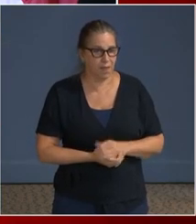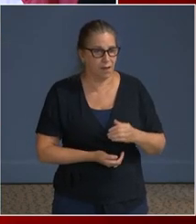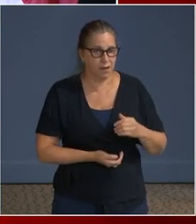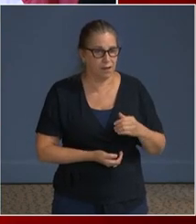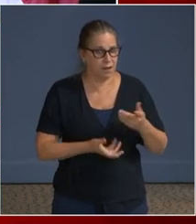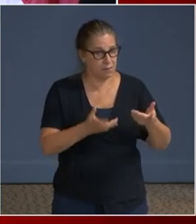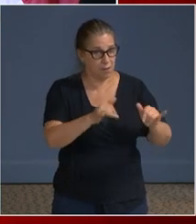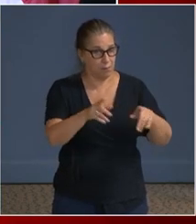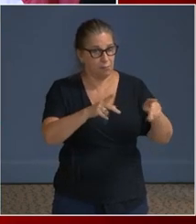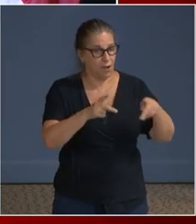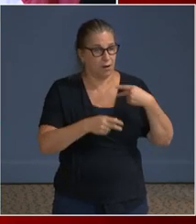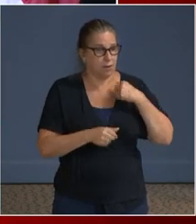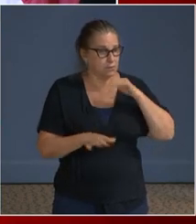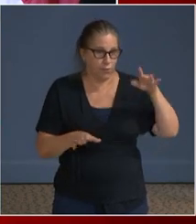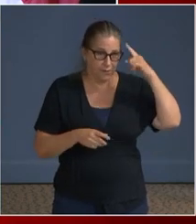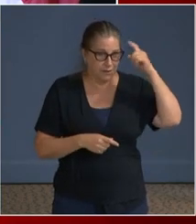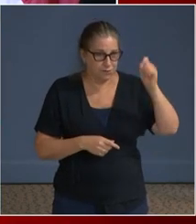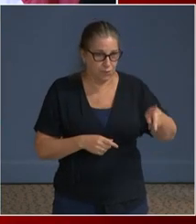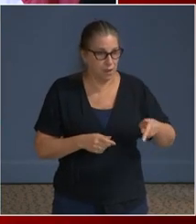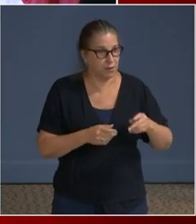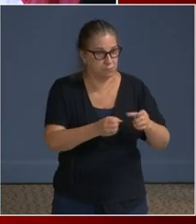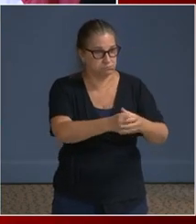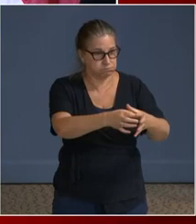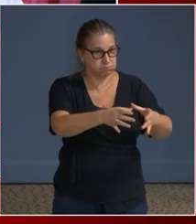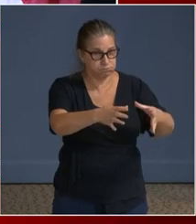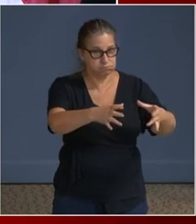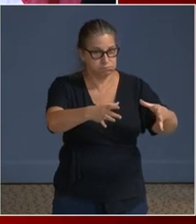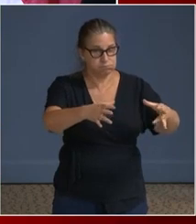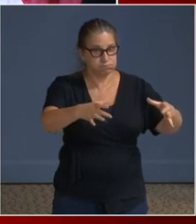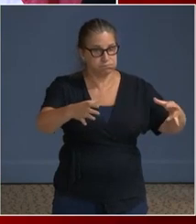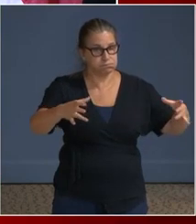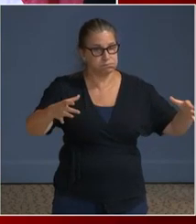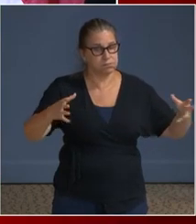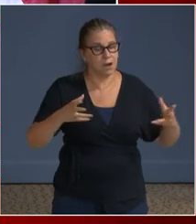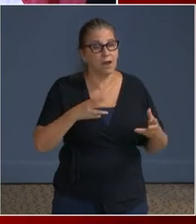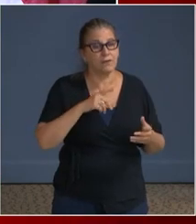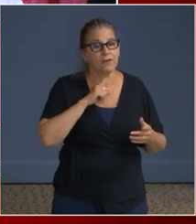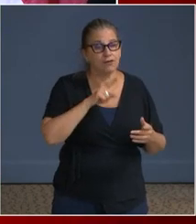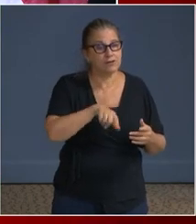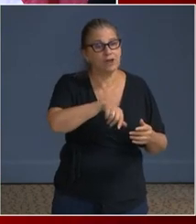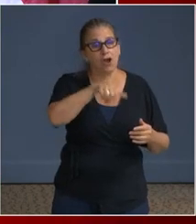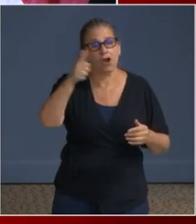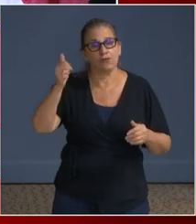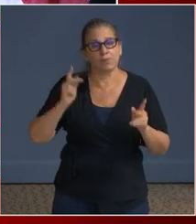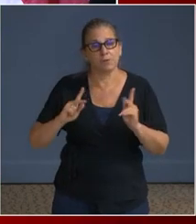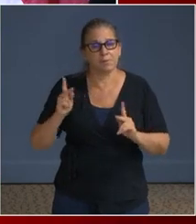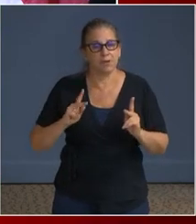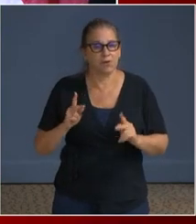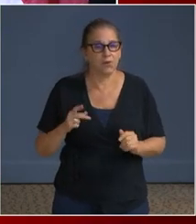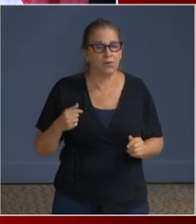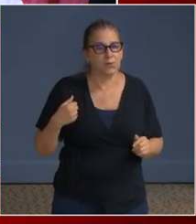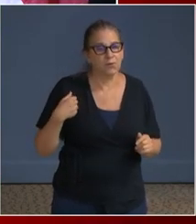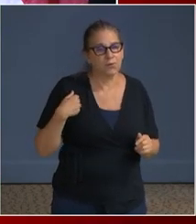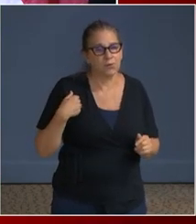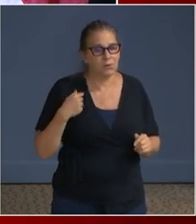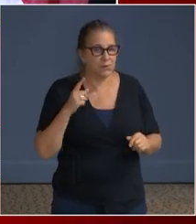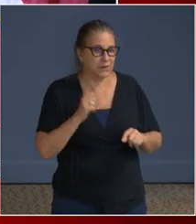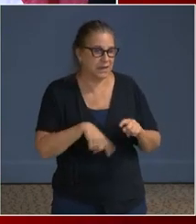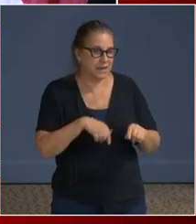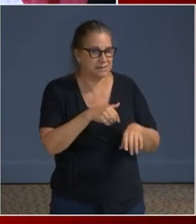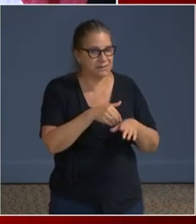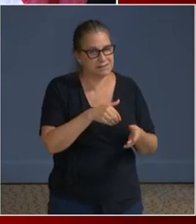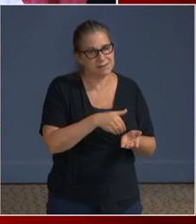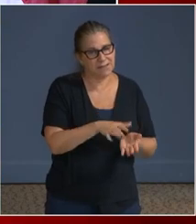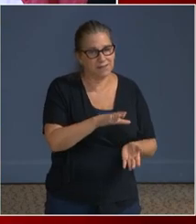grow in that size. And at the same time that I'm saying that, there's other people who are saying, well, you can't send the police in, Bowser. That's just going to cause